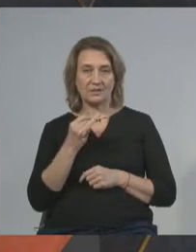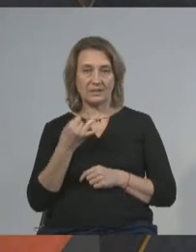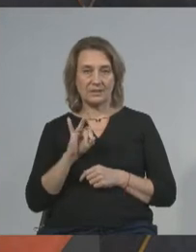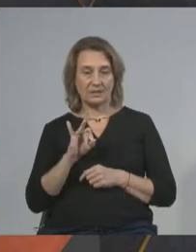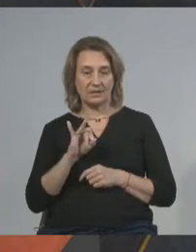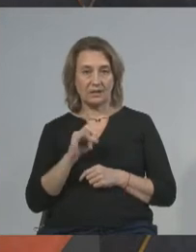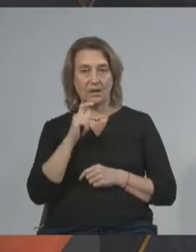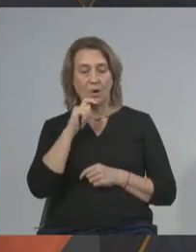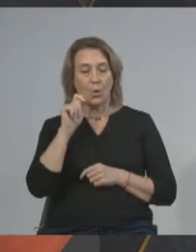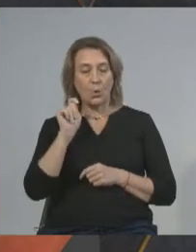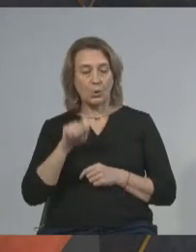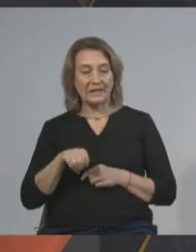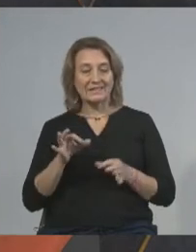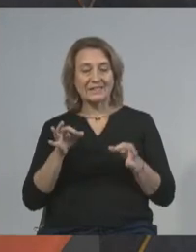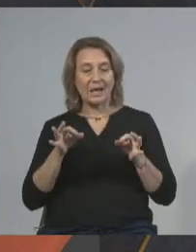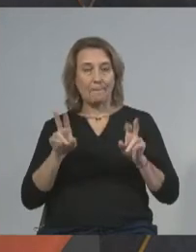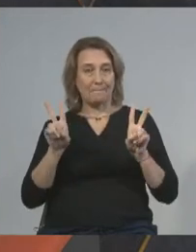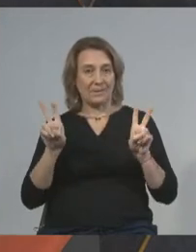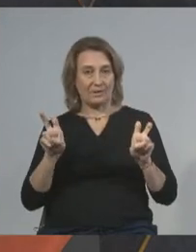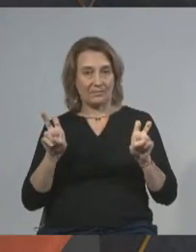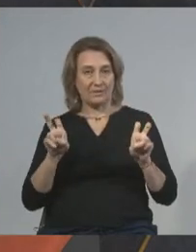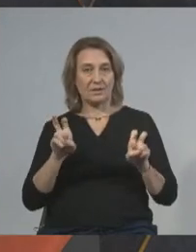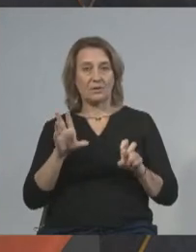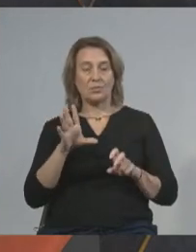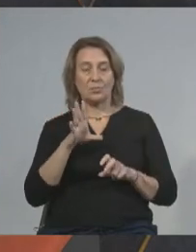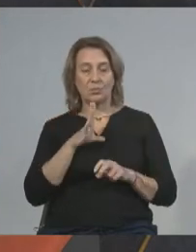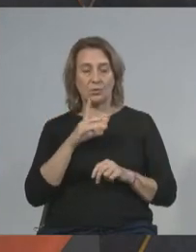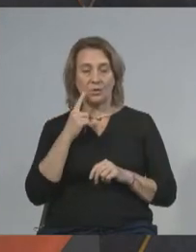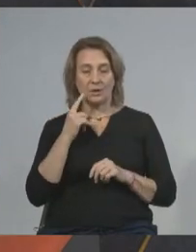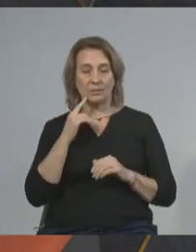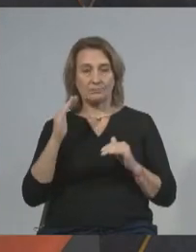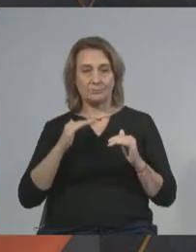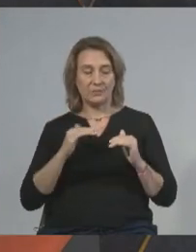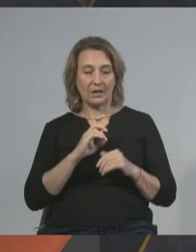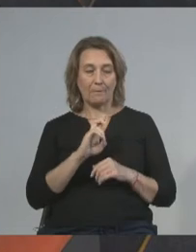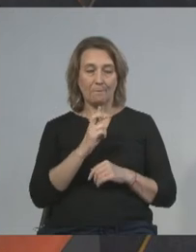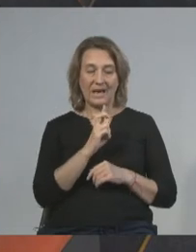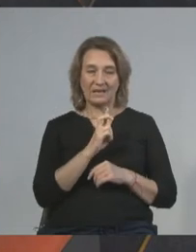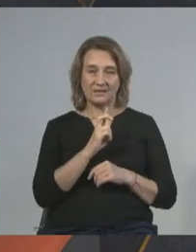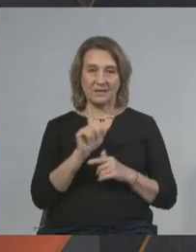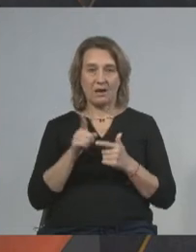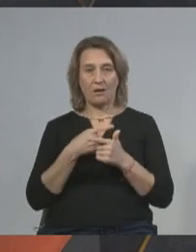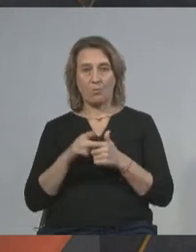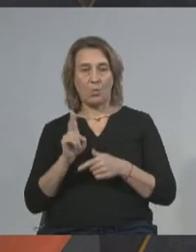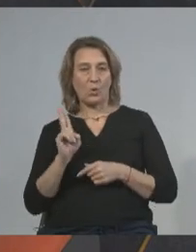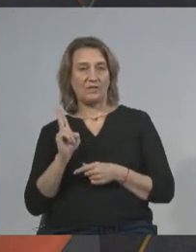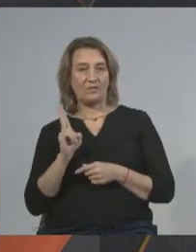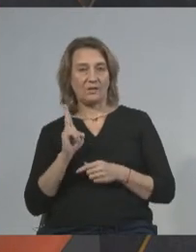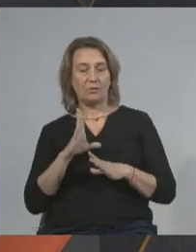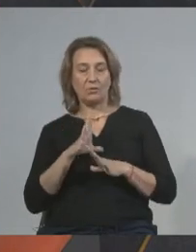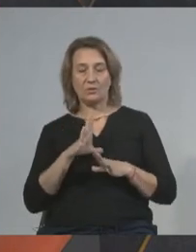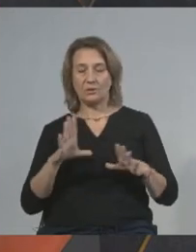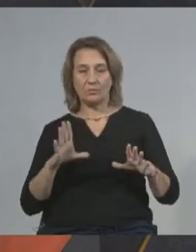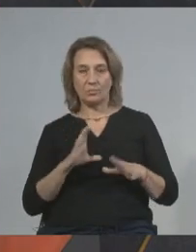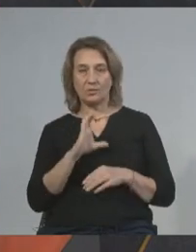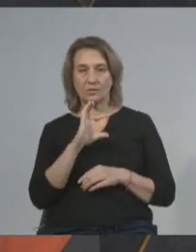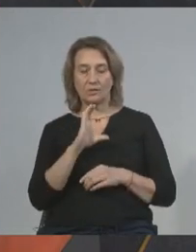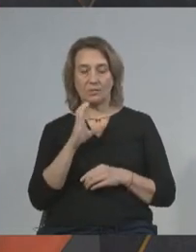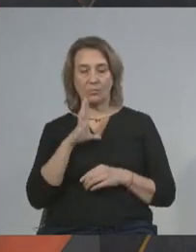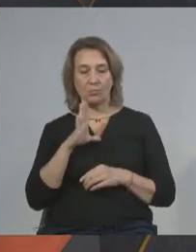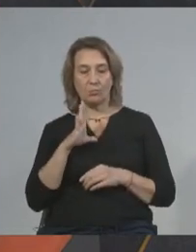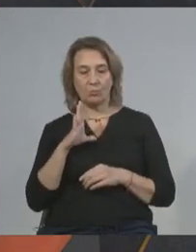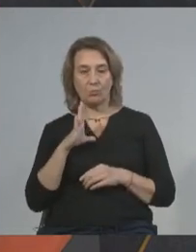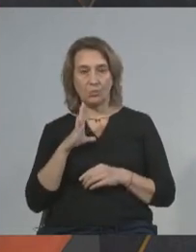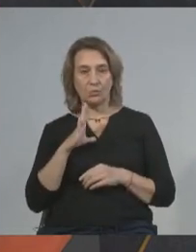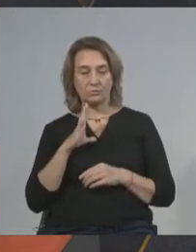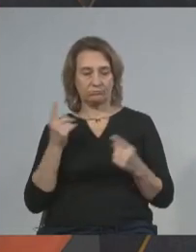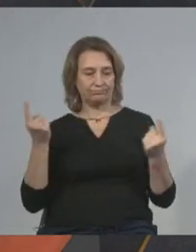musava that they had a similar process at oklahoma when there was a spike in traffic and